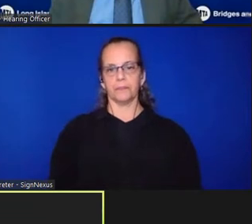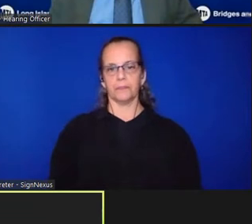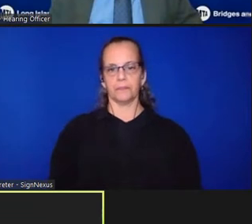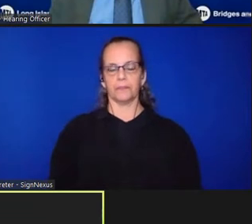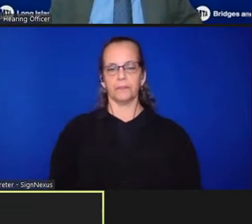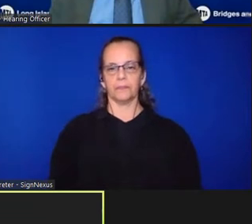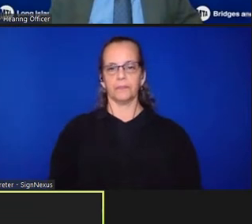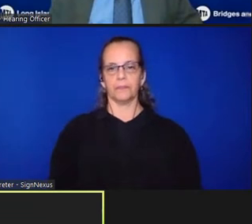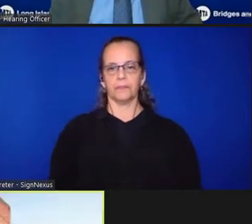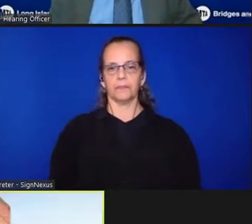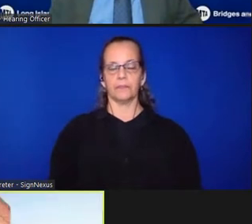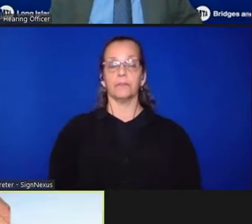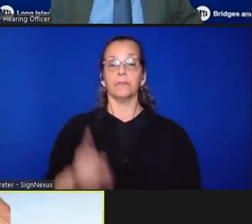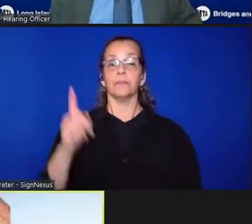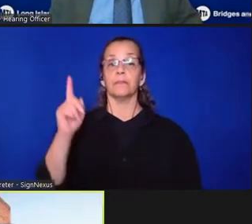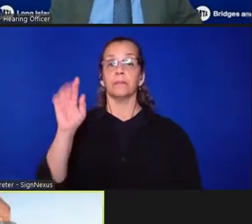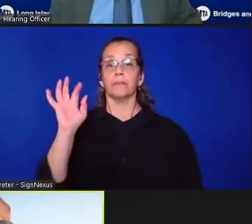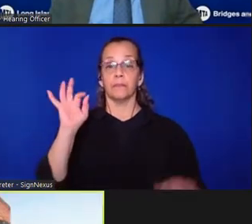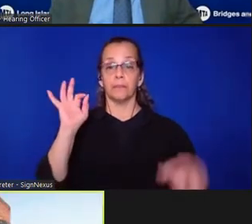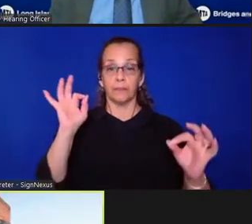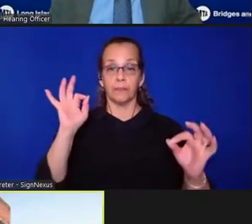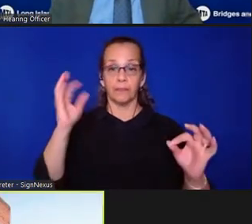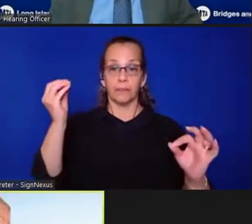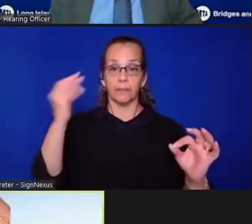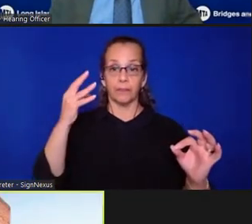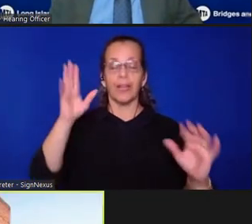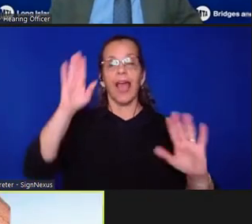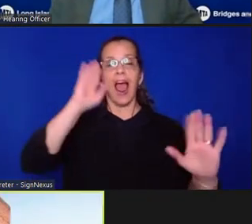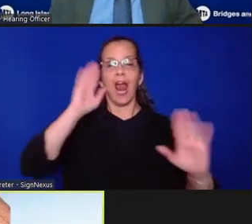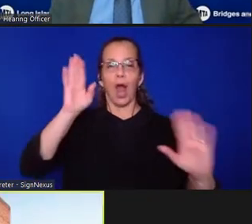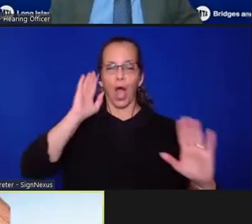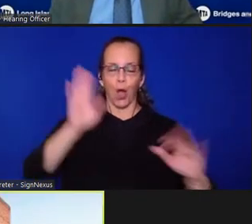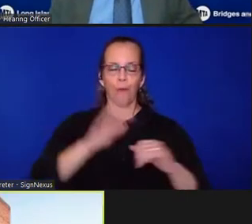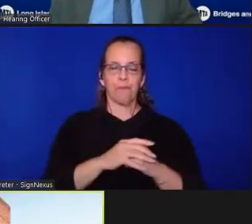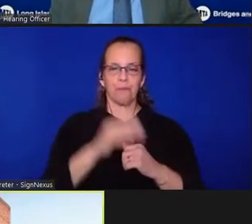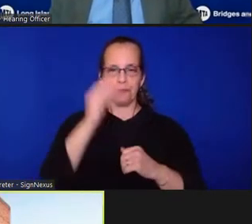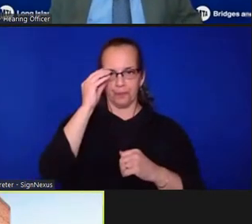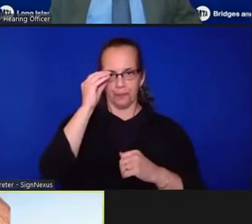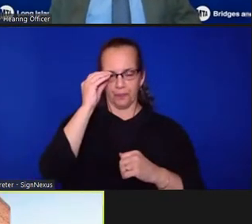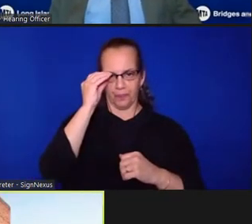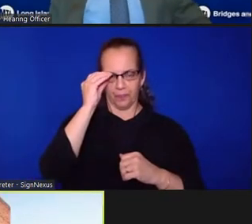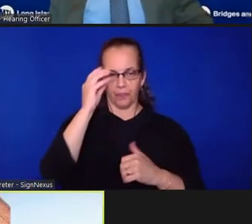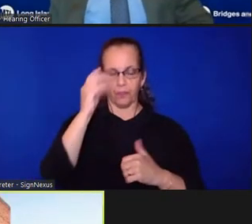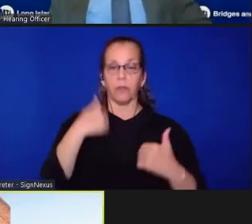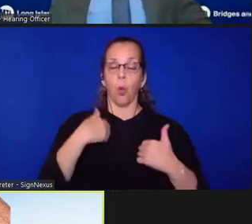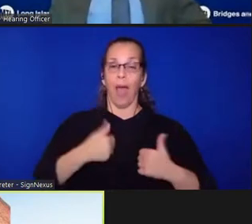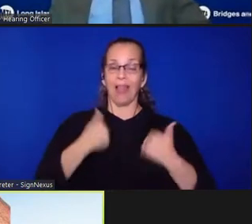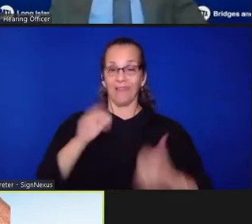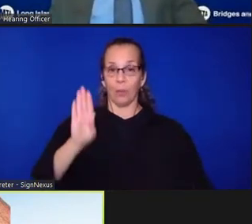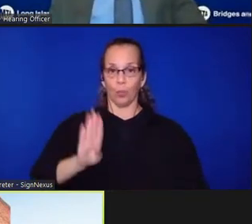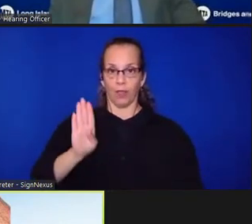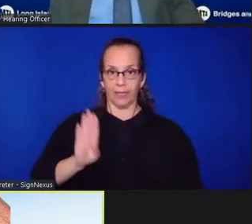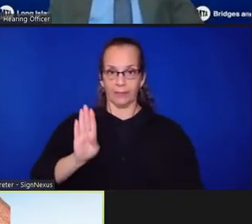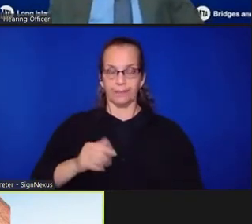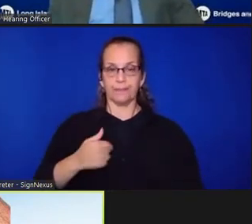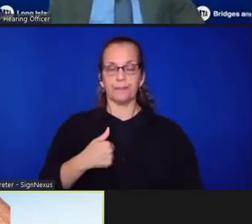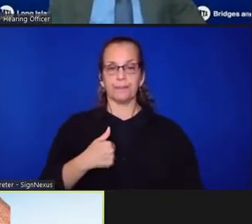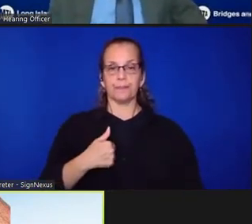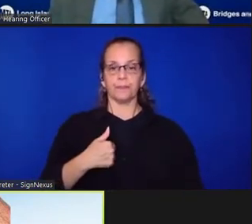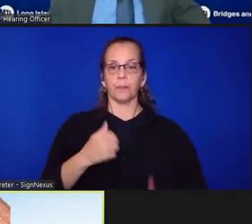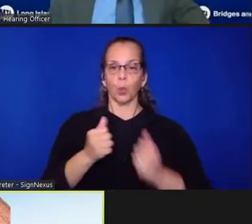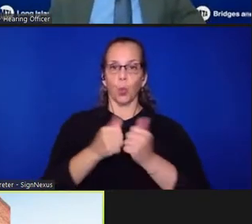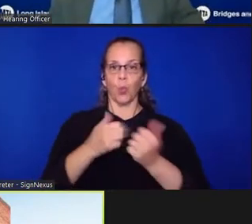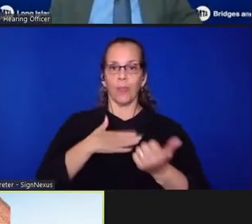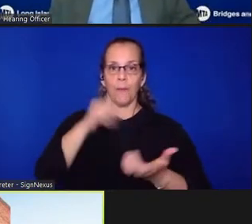I have the zoom screen screen changed hello Hi how are you um so I live in Brooklyn New York and with my wife